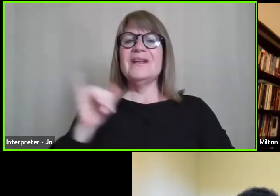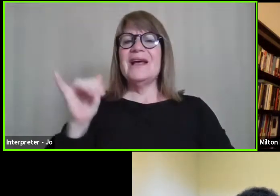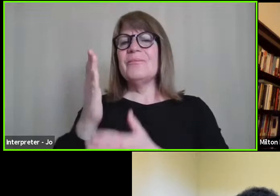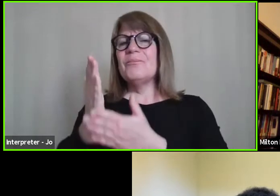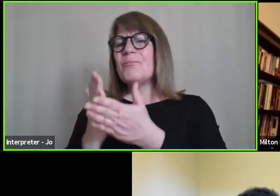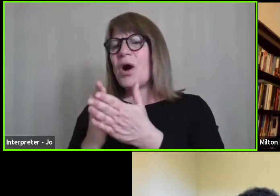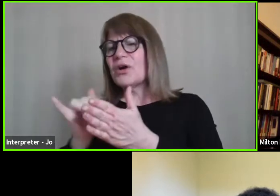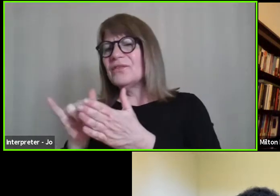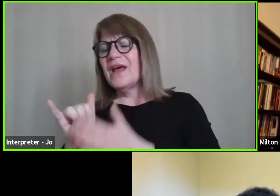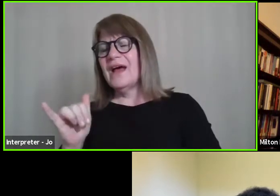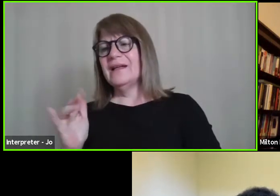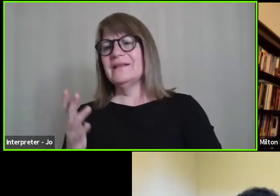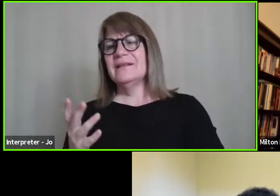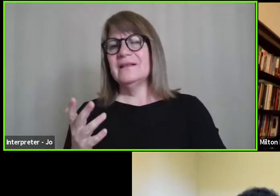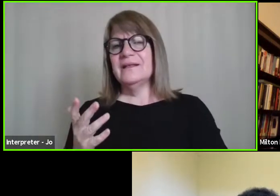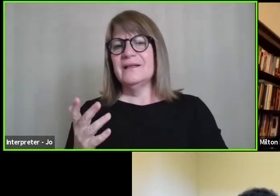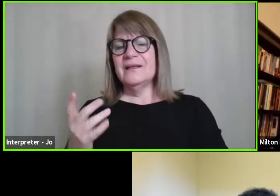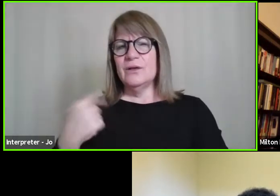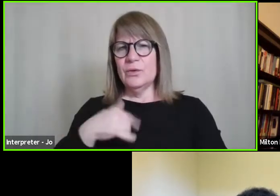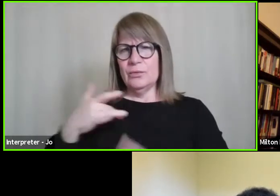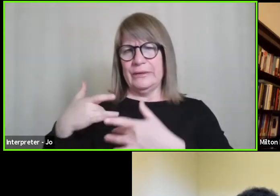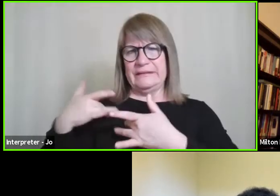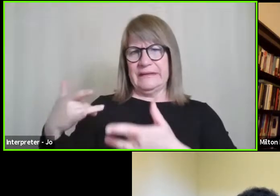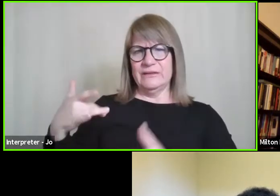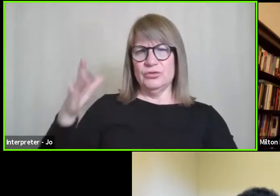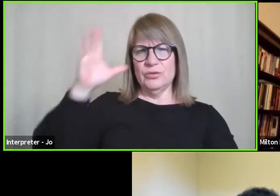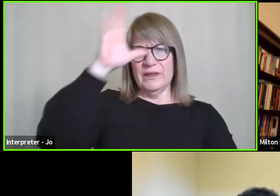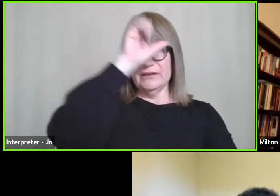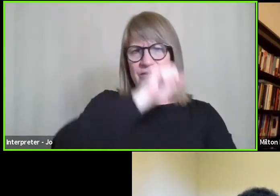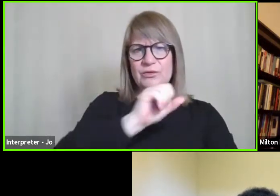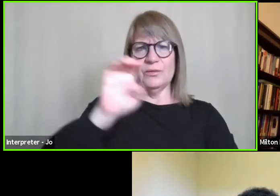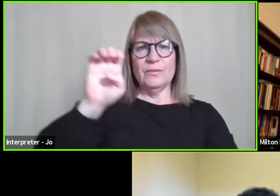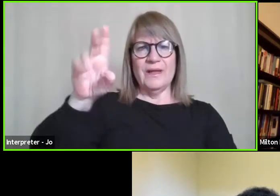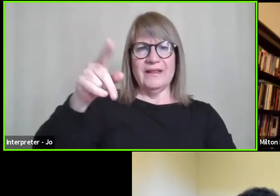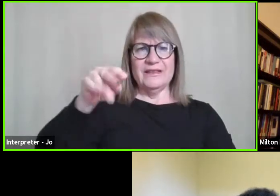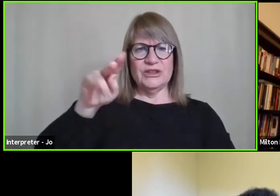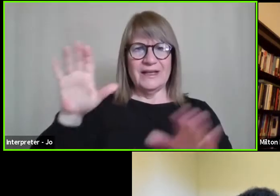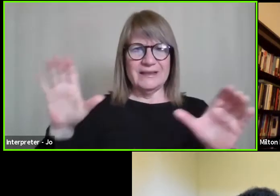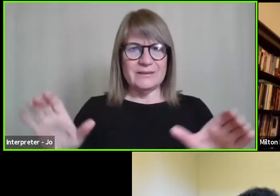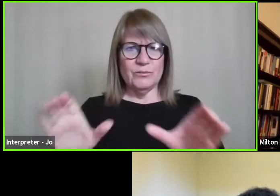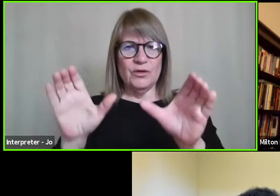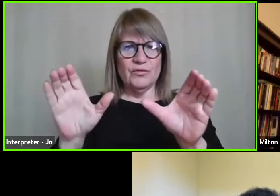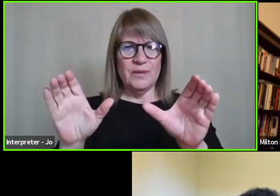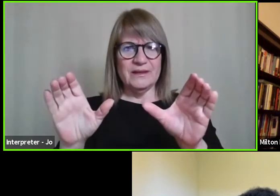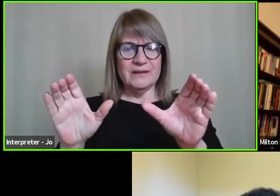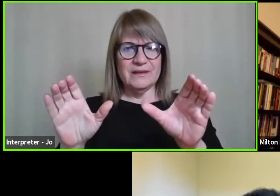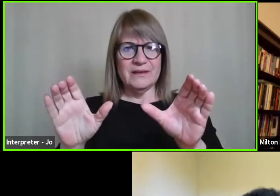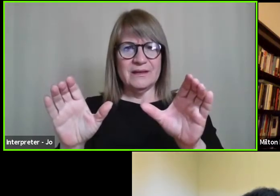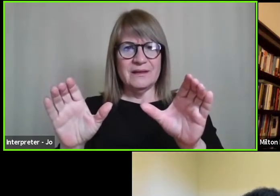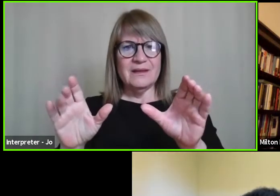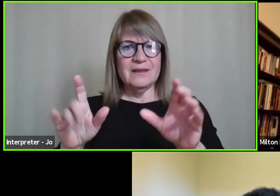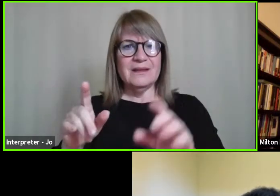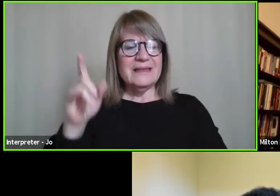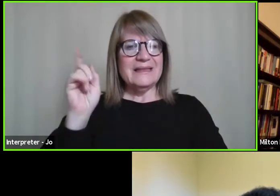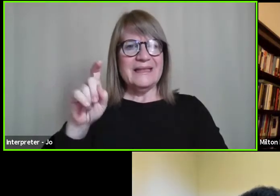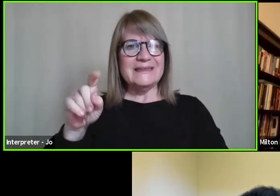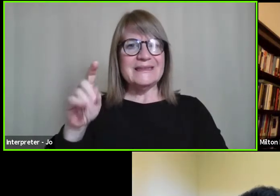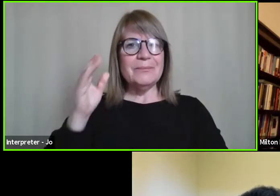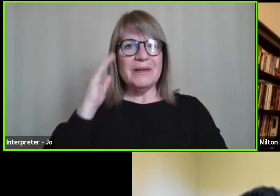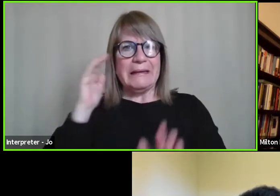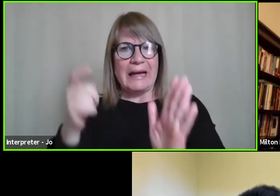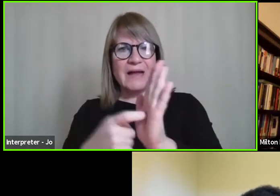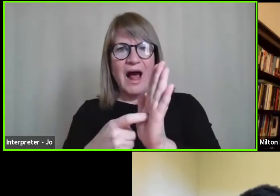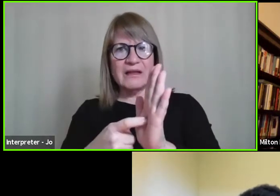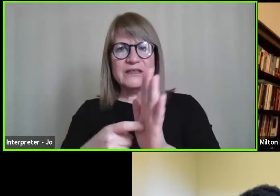tend to have this assumption that the eugenics movement to the extent that it is acknowledged was problematic only